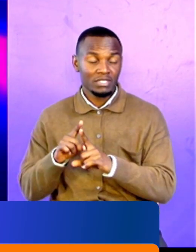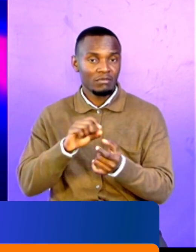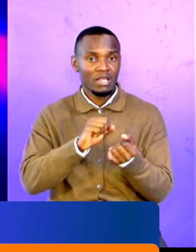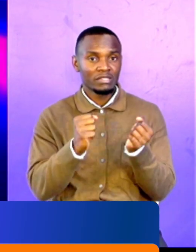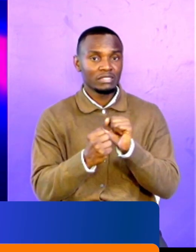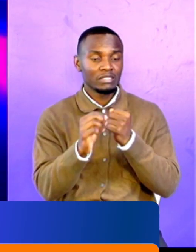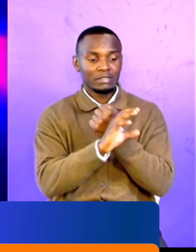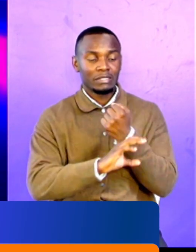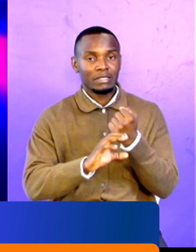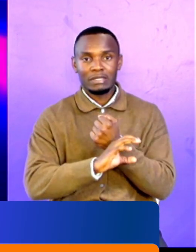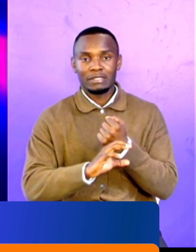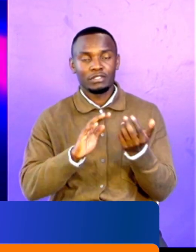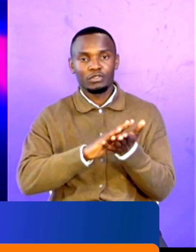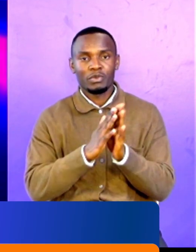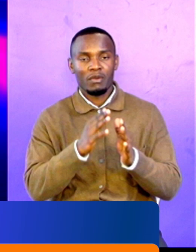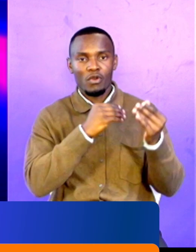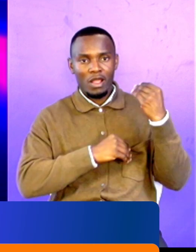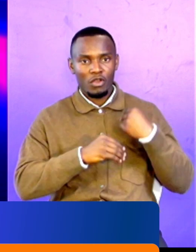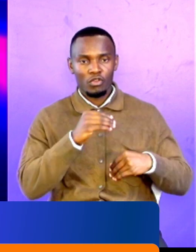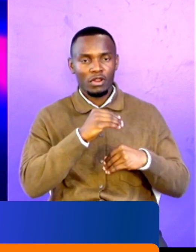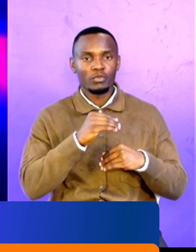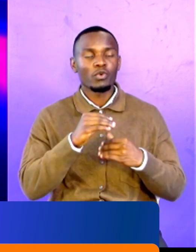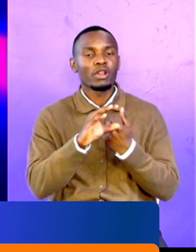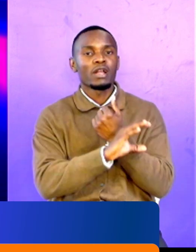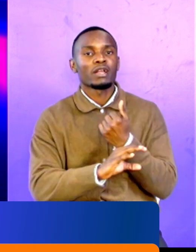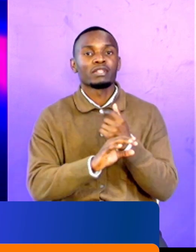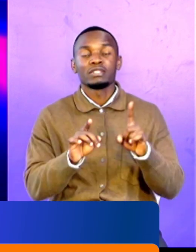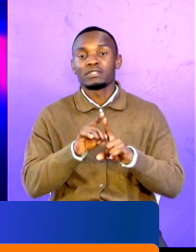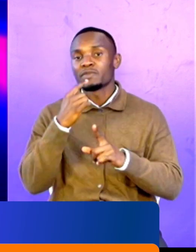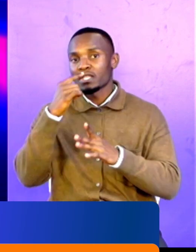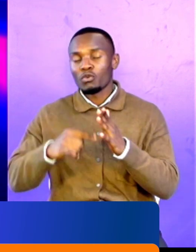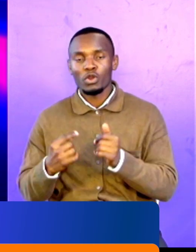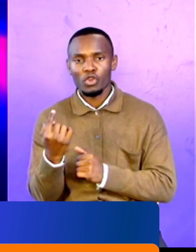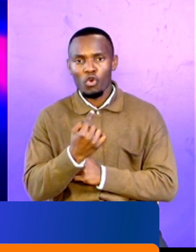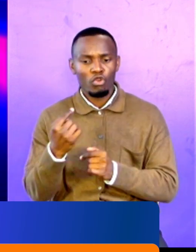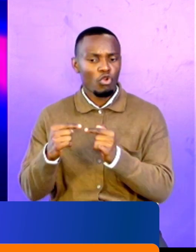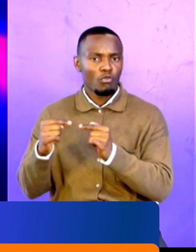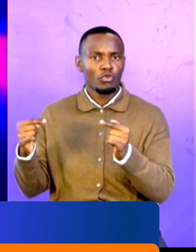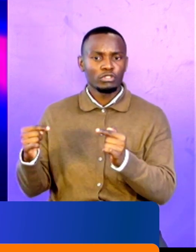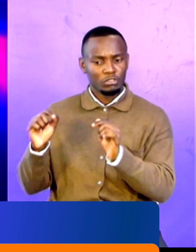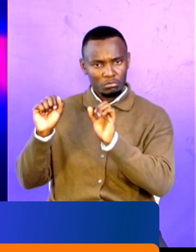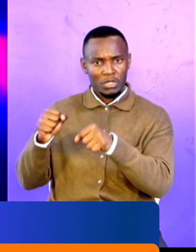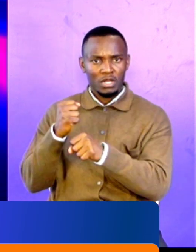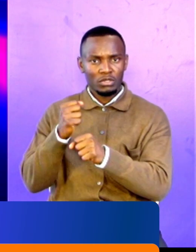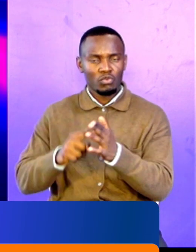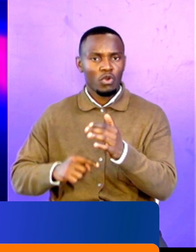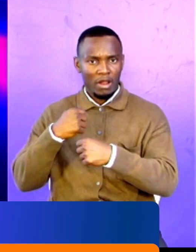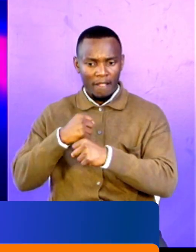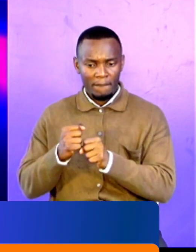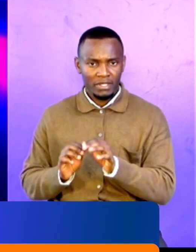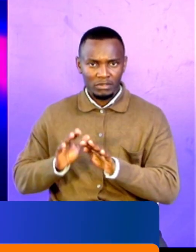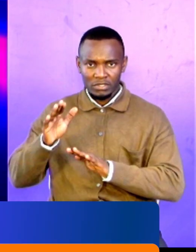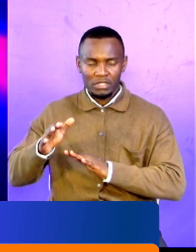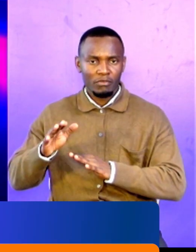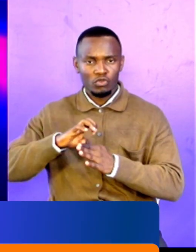of corruption. Now, he insists that only the opposition coalition can take decisive steps to end a graft that